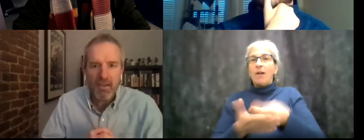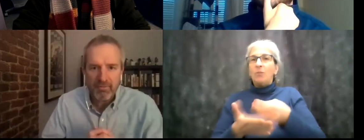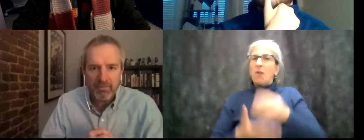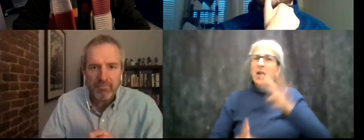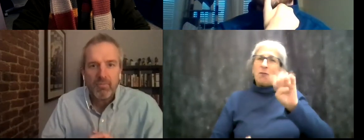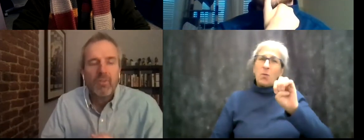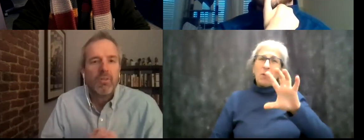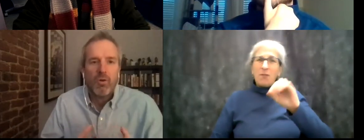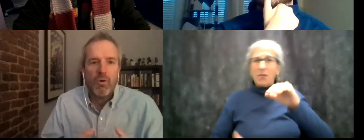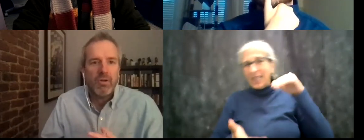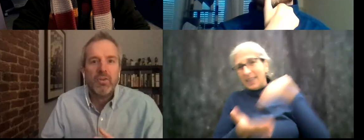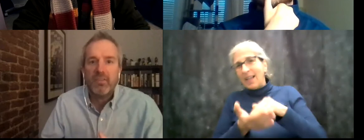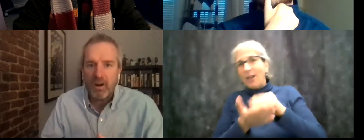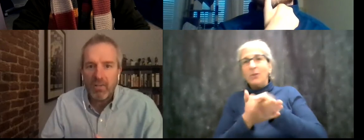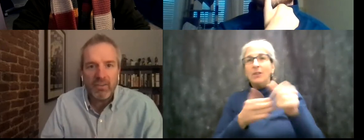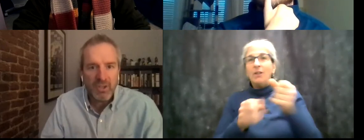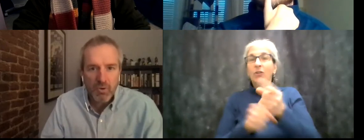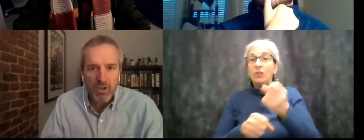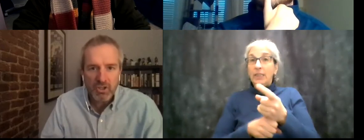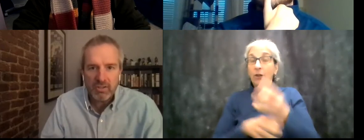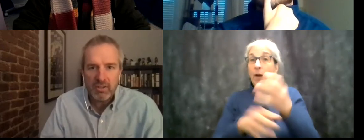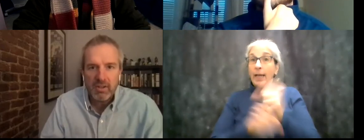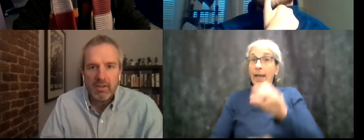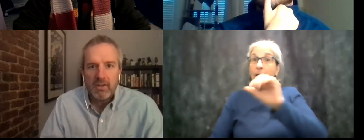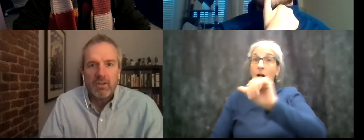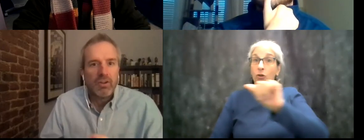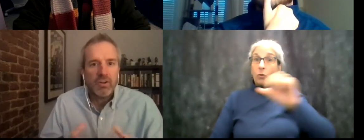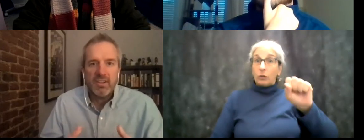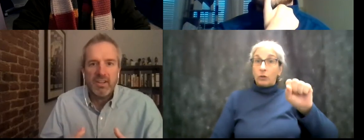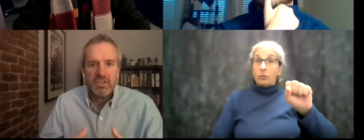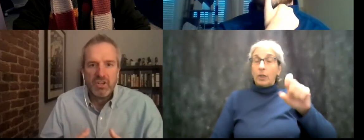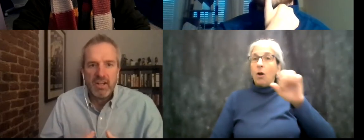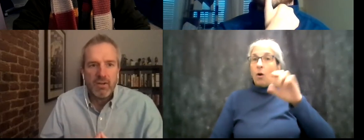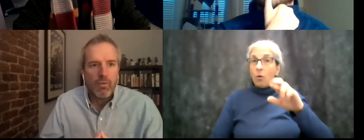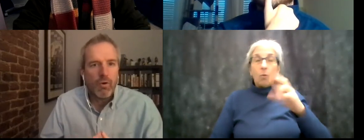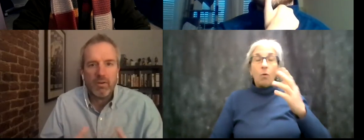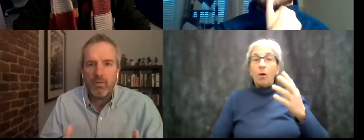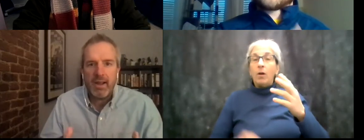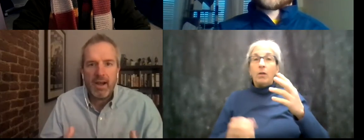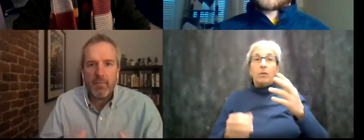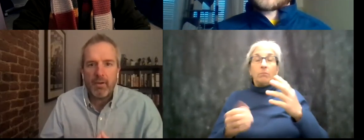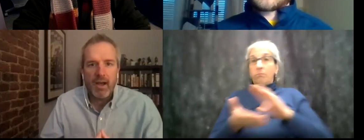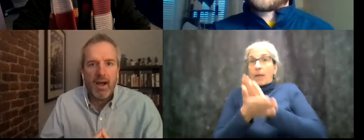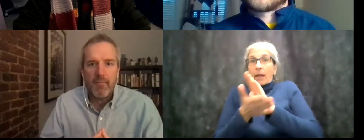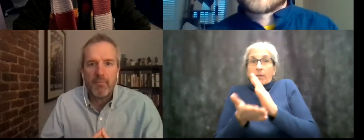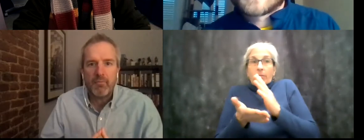chef. Or you can start off as a dishwasher, learn the industry, work your way